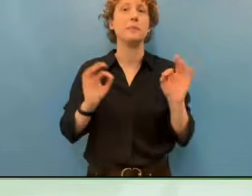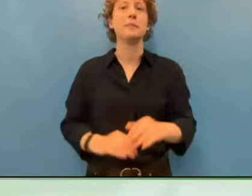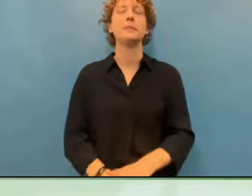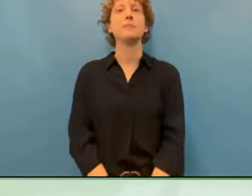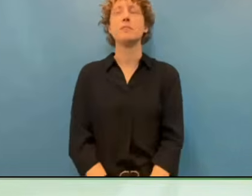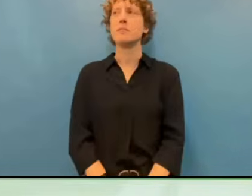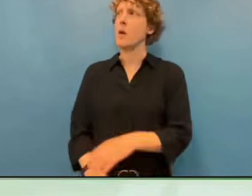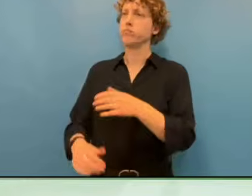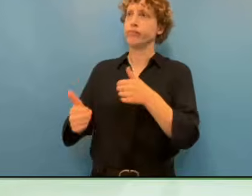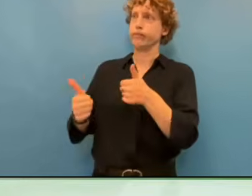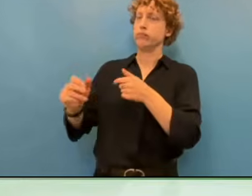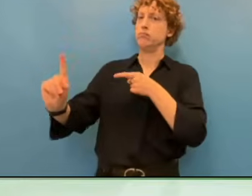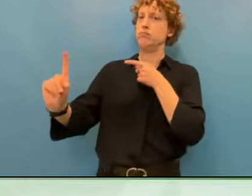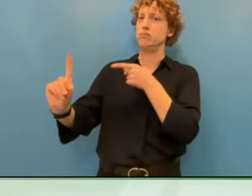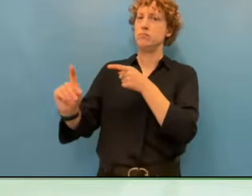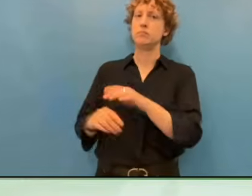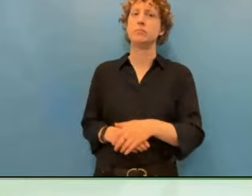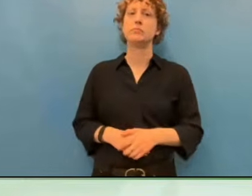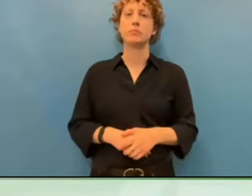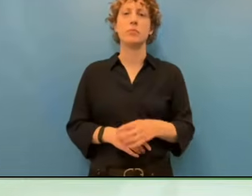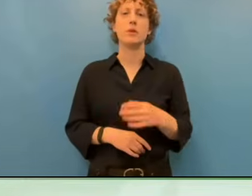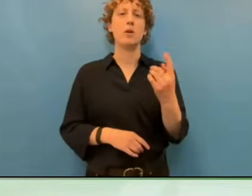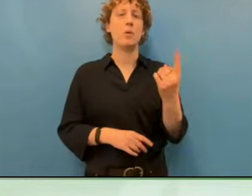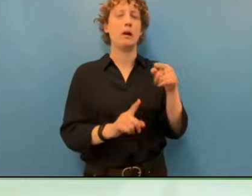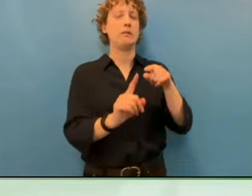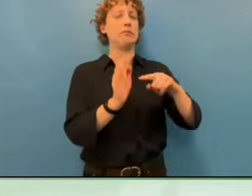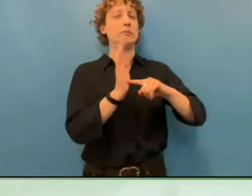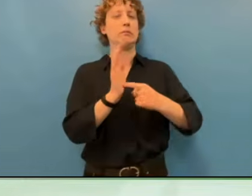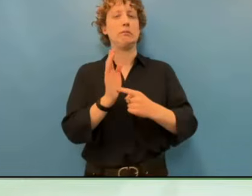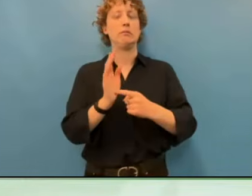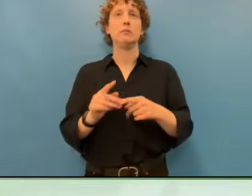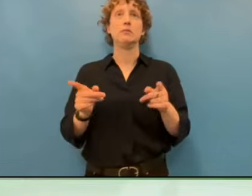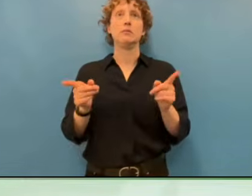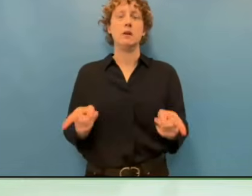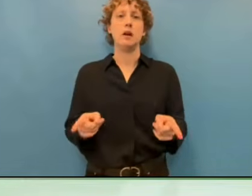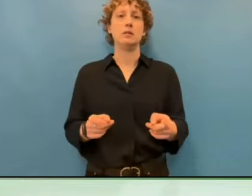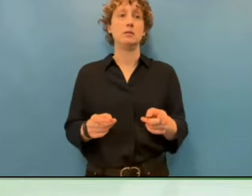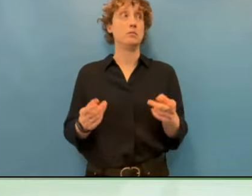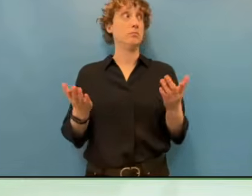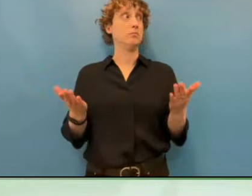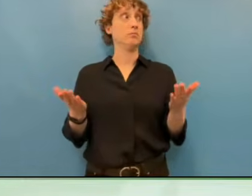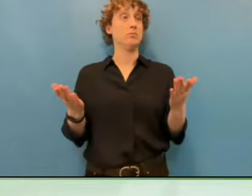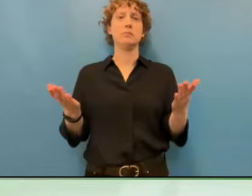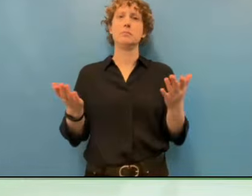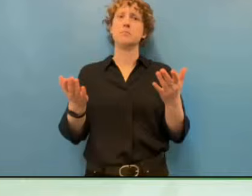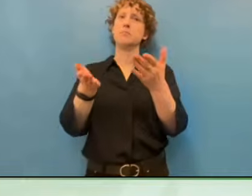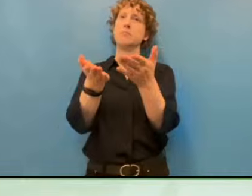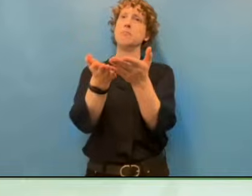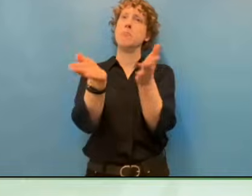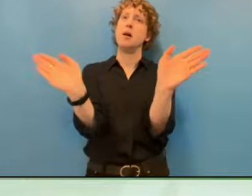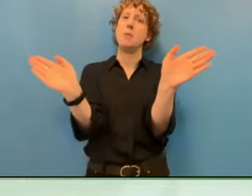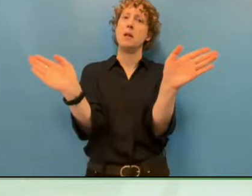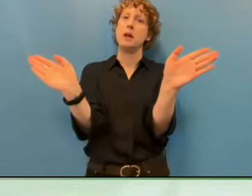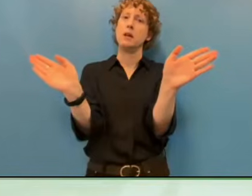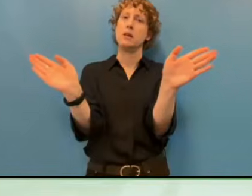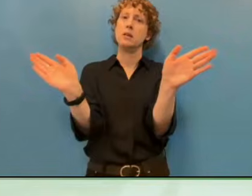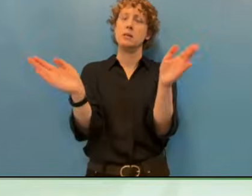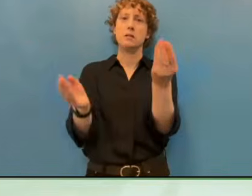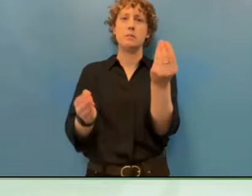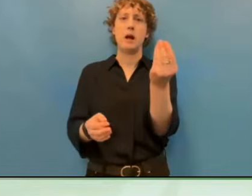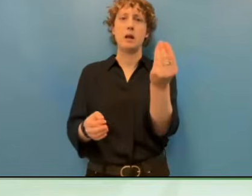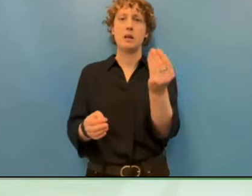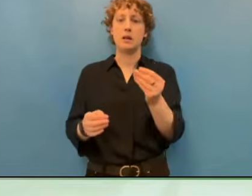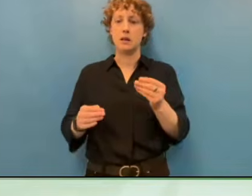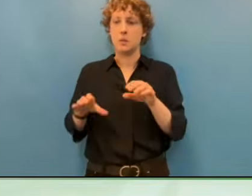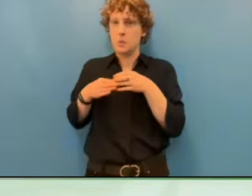key tenets of that is ensuring that this remains a public form of money and not a private one. Could